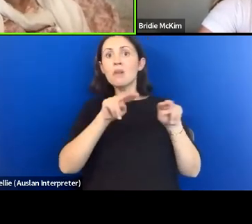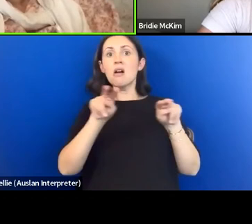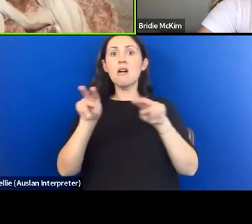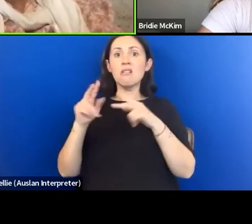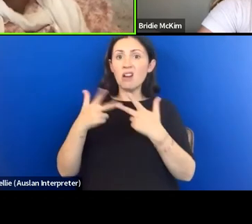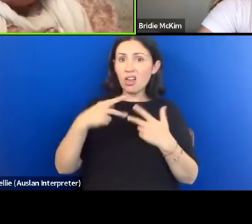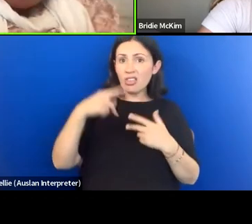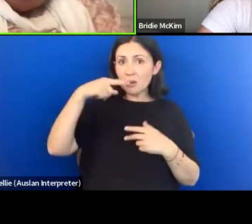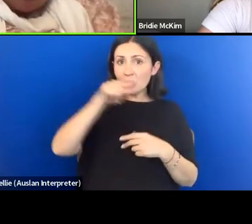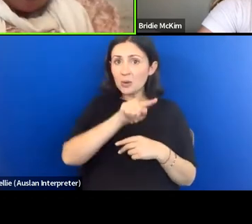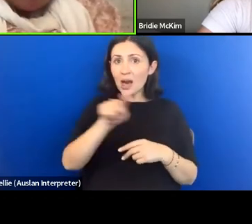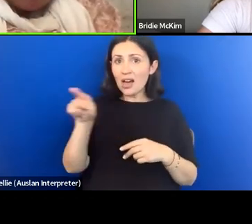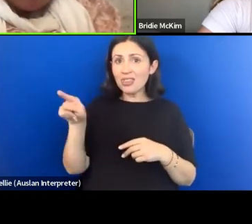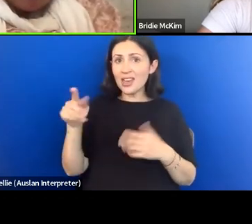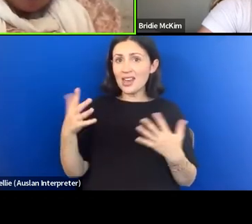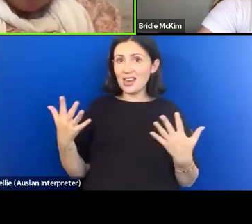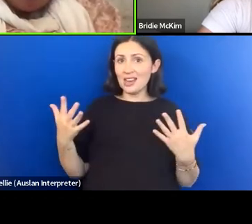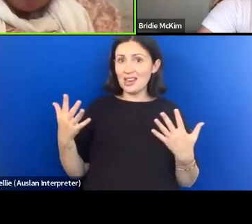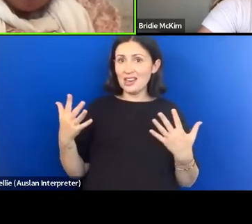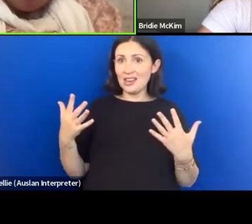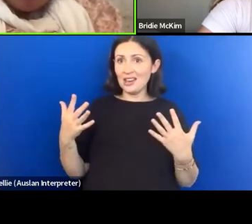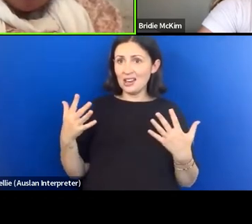so invested in